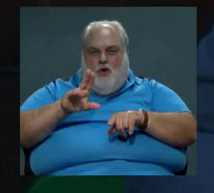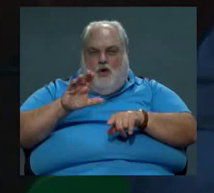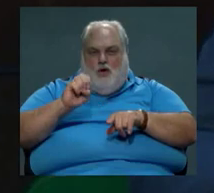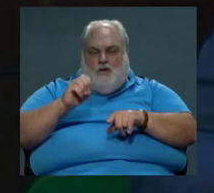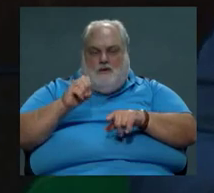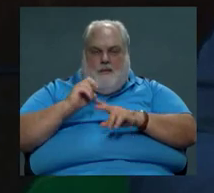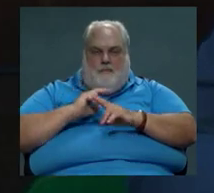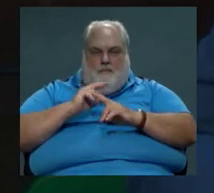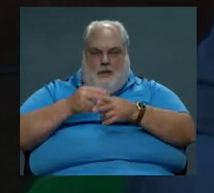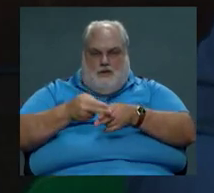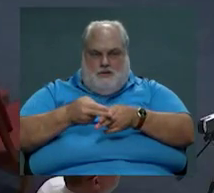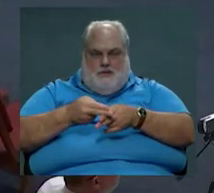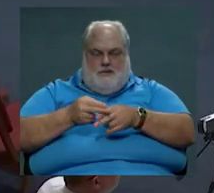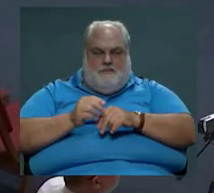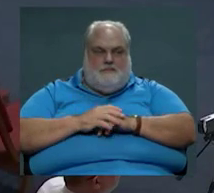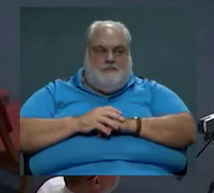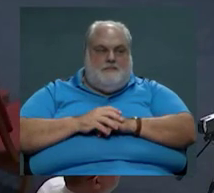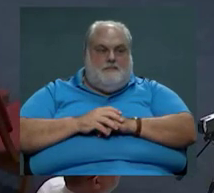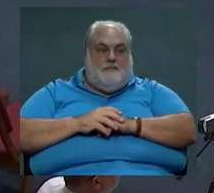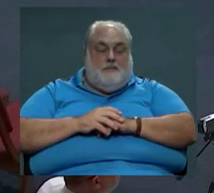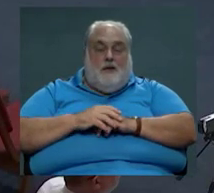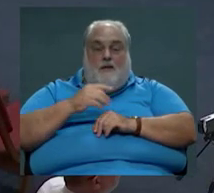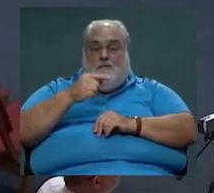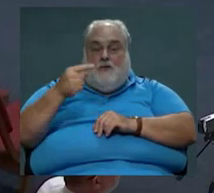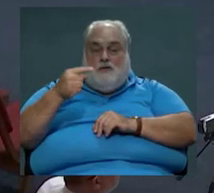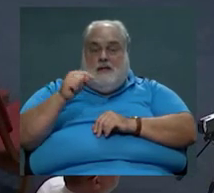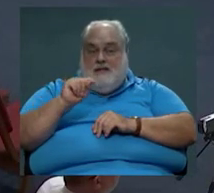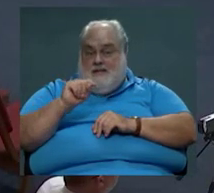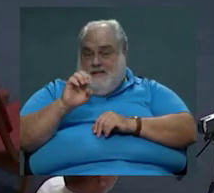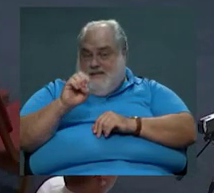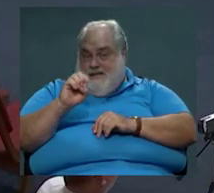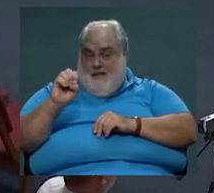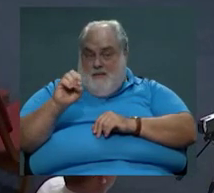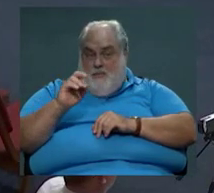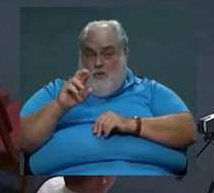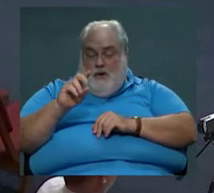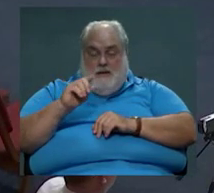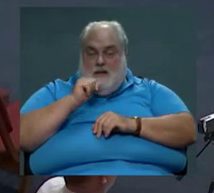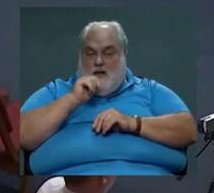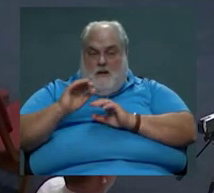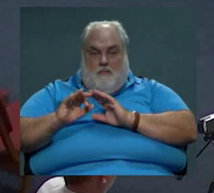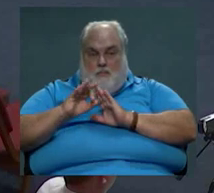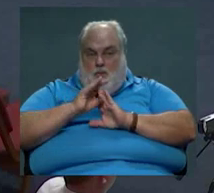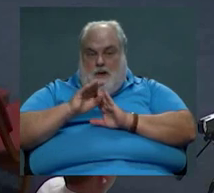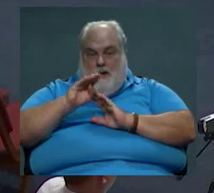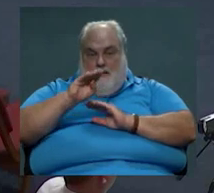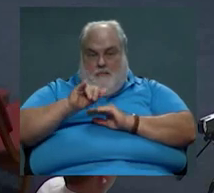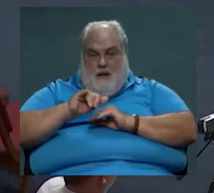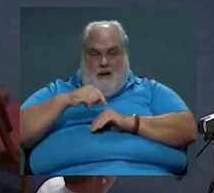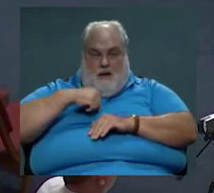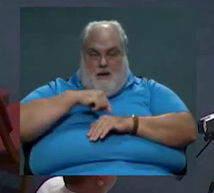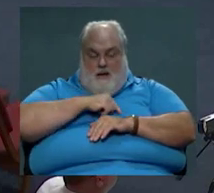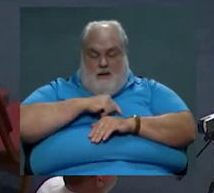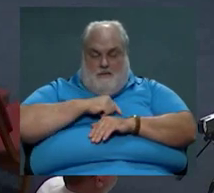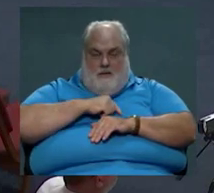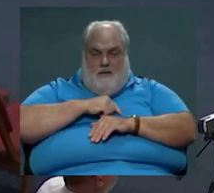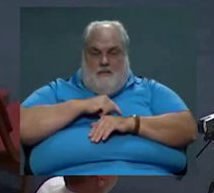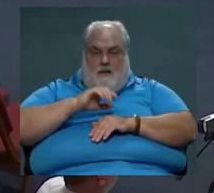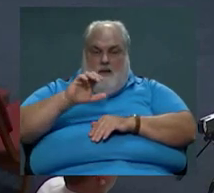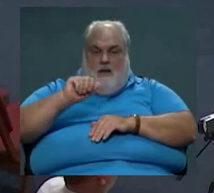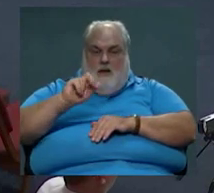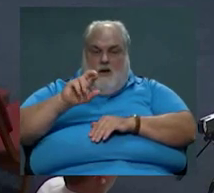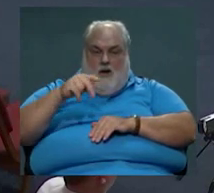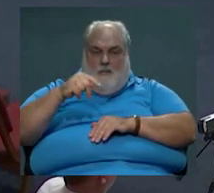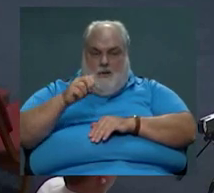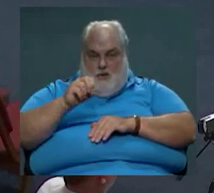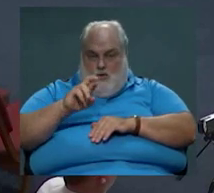Now, the First Tee board is not appointed by us, and I guess that's going to be something Mr. Carpenter, if it's